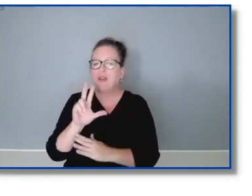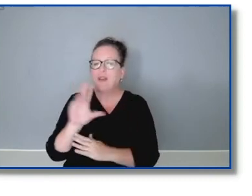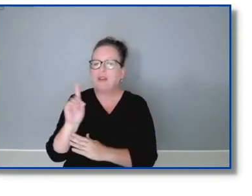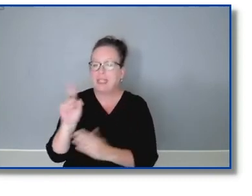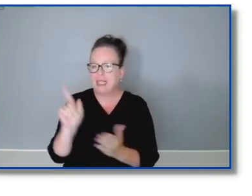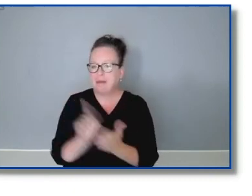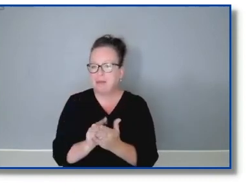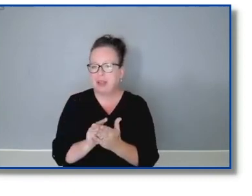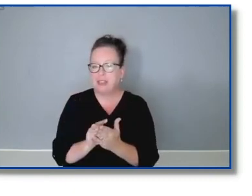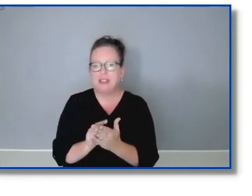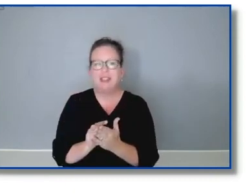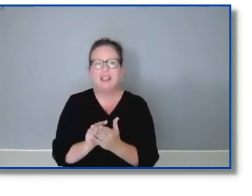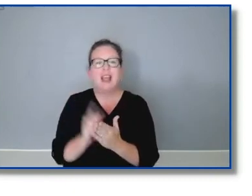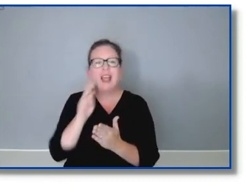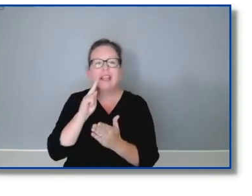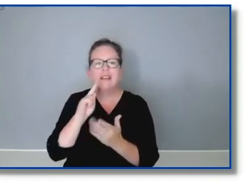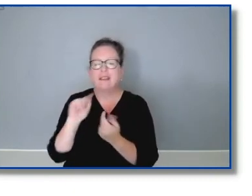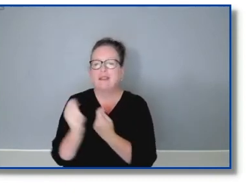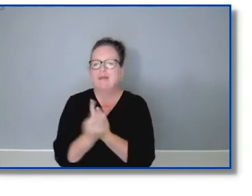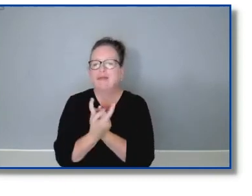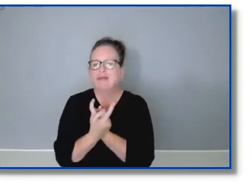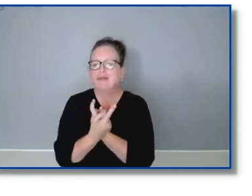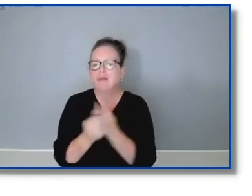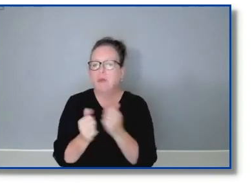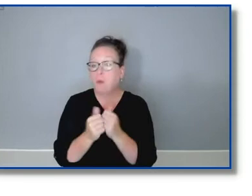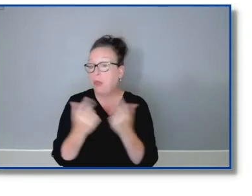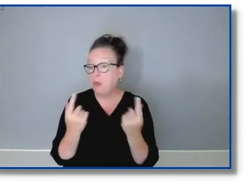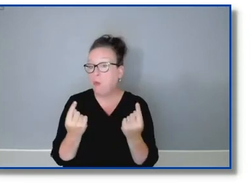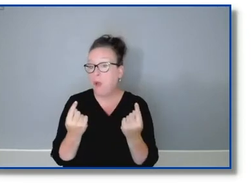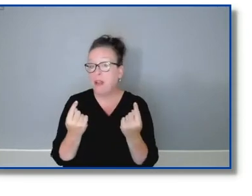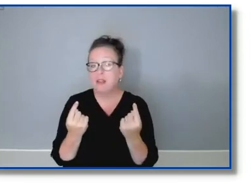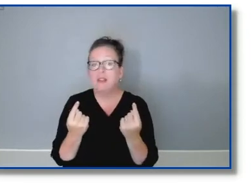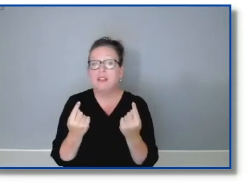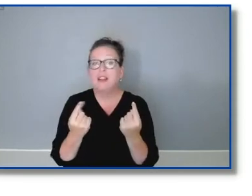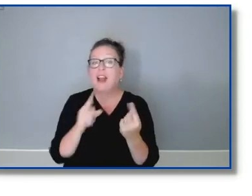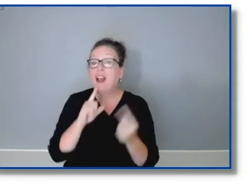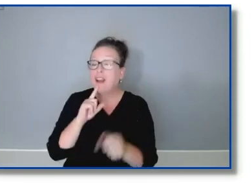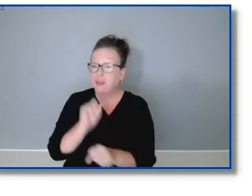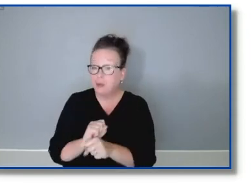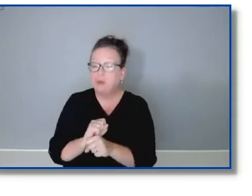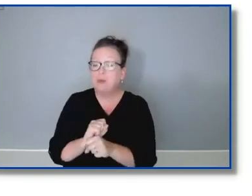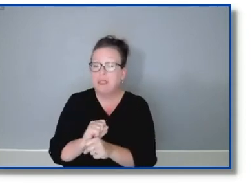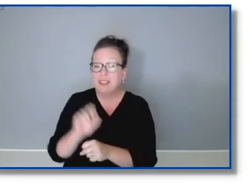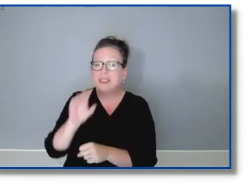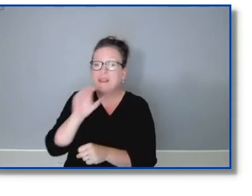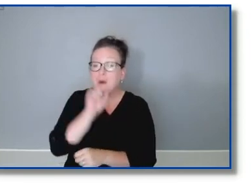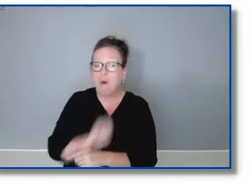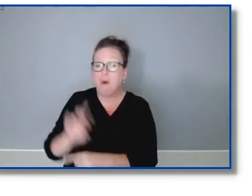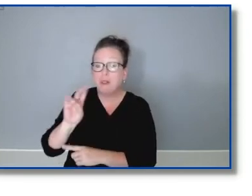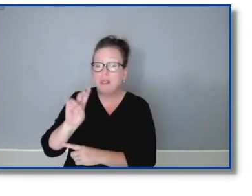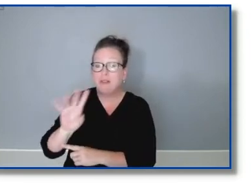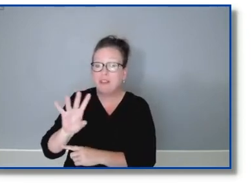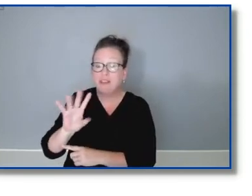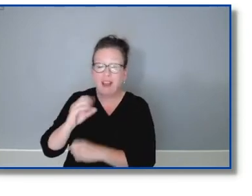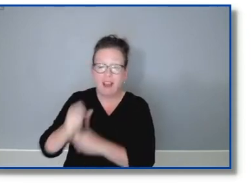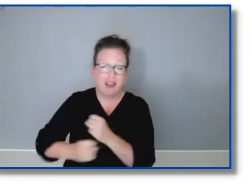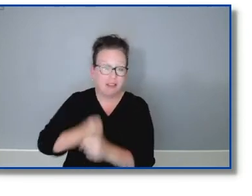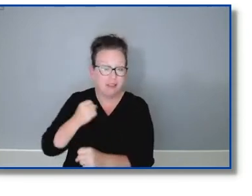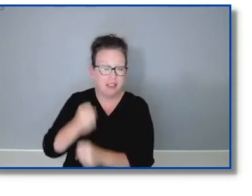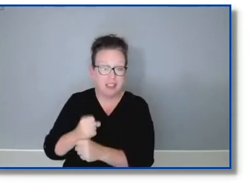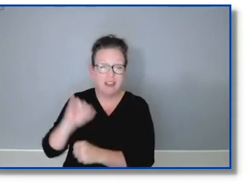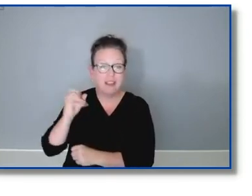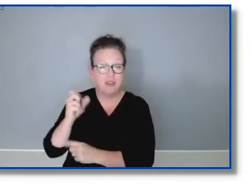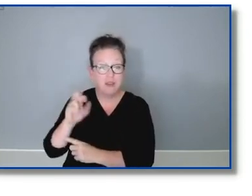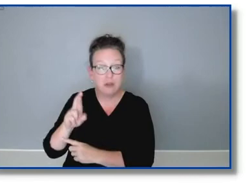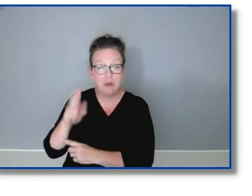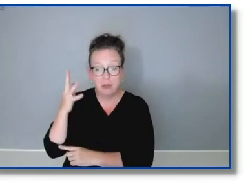it's entangled with the actual 75-year-old juniper tree of the same species.